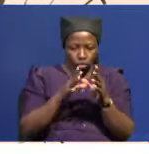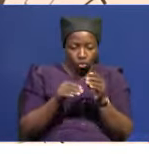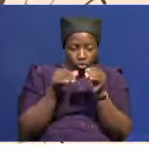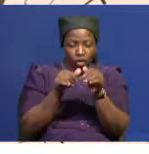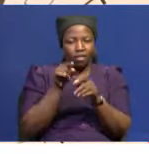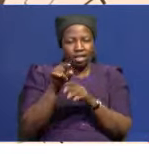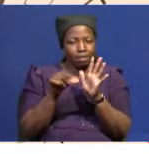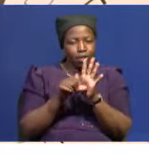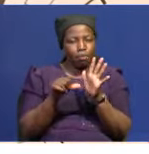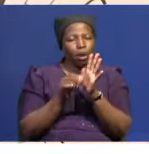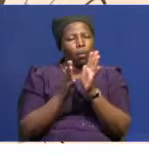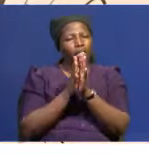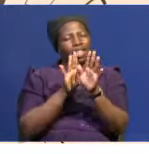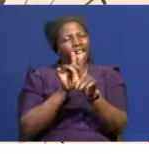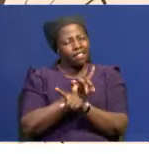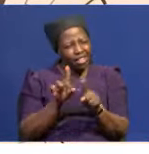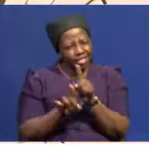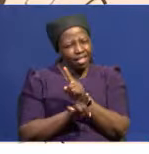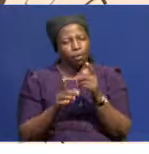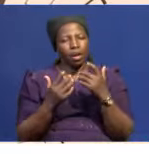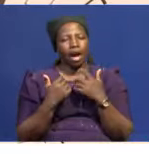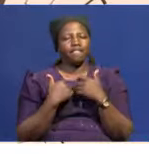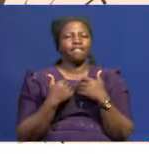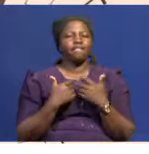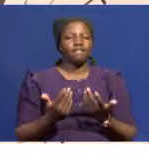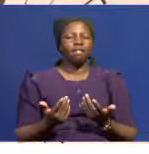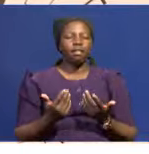every fiber of our being.